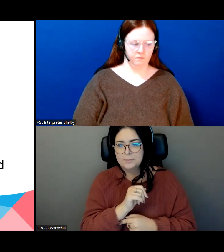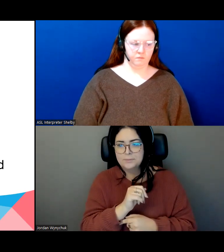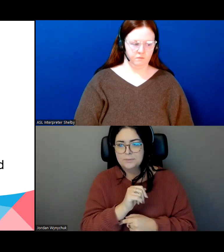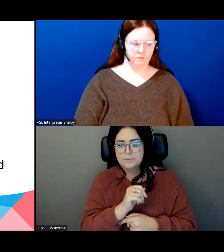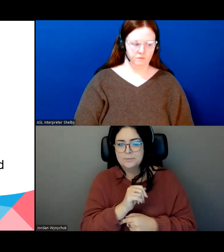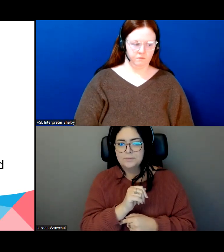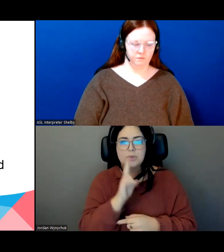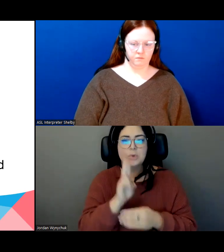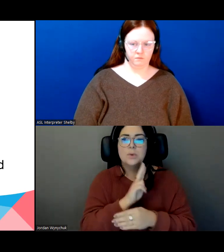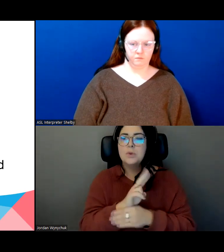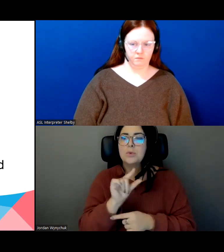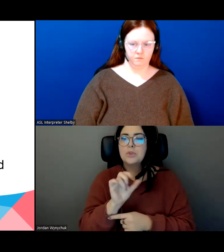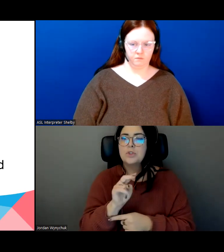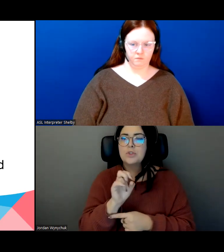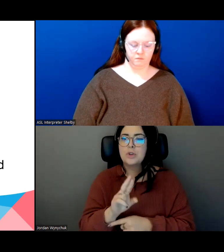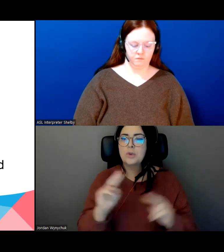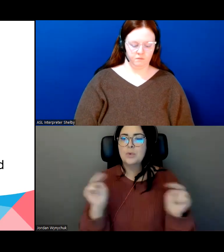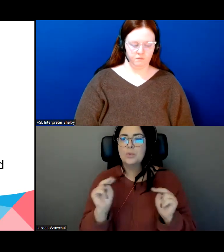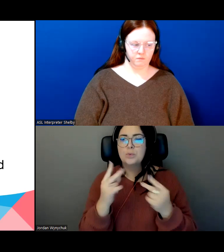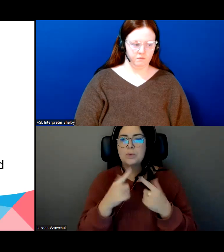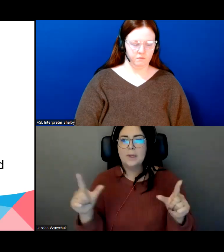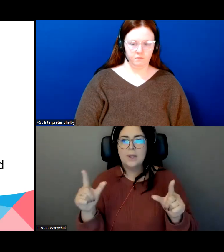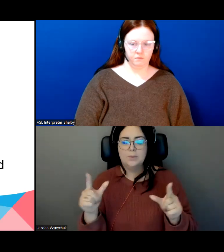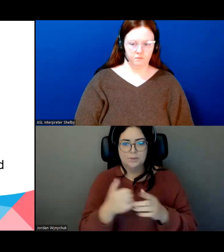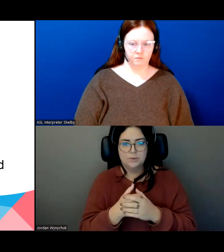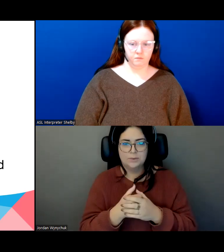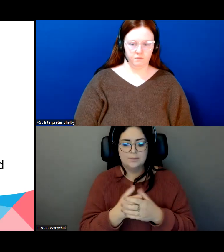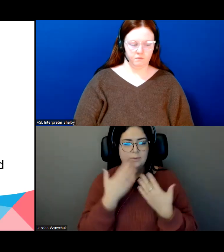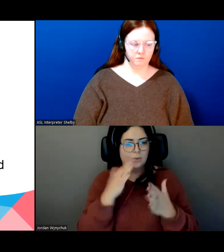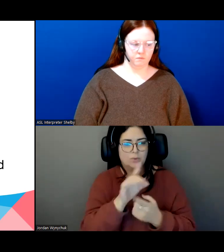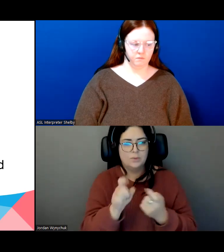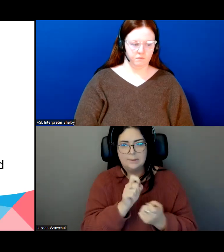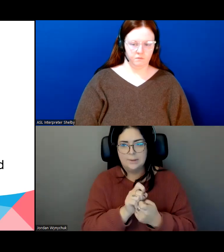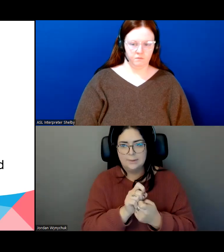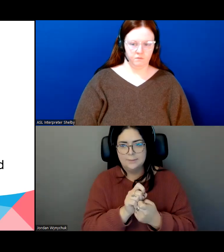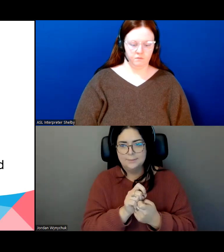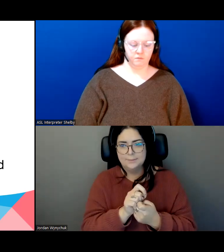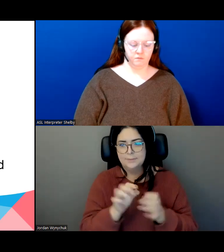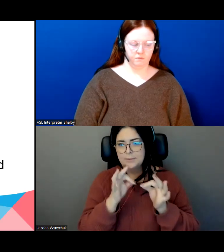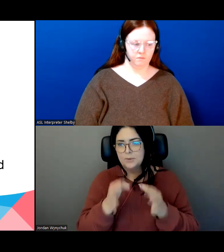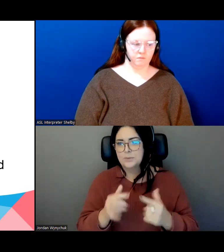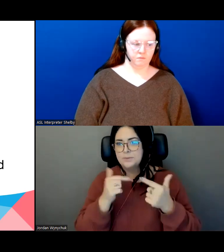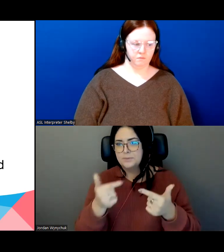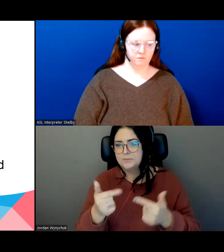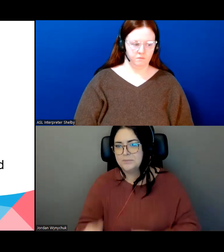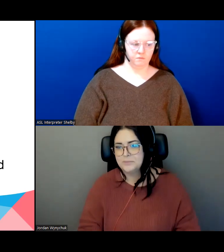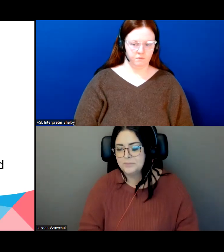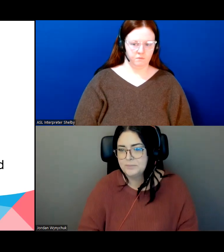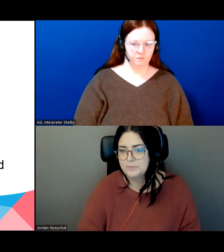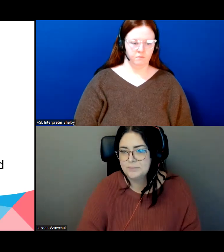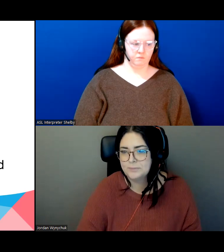use gender neutral language in a lot of cases anyways. And then seek resources